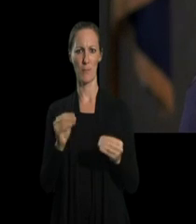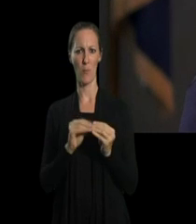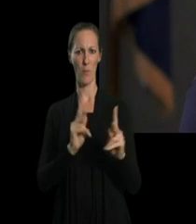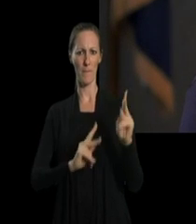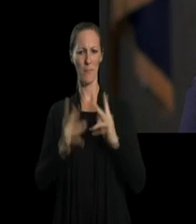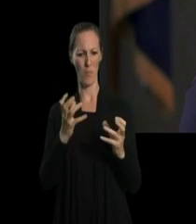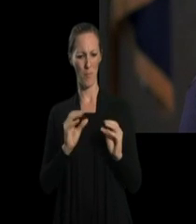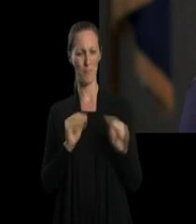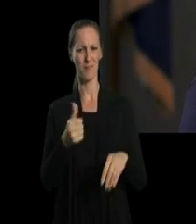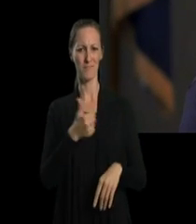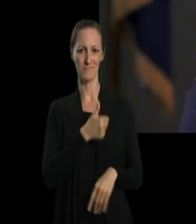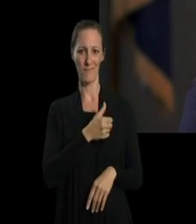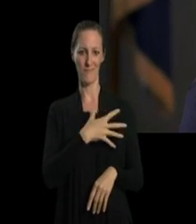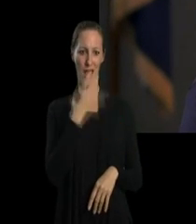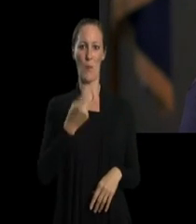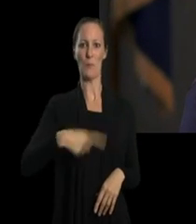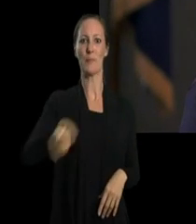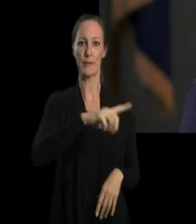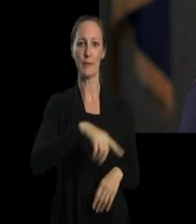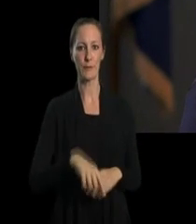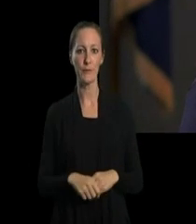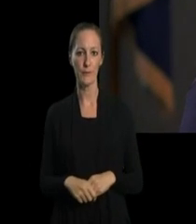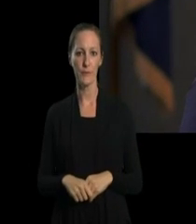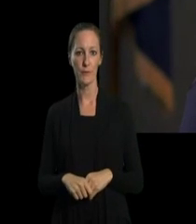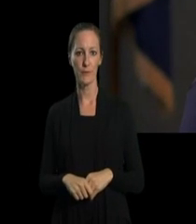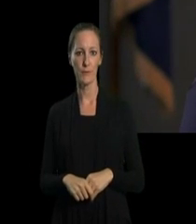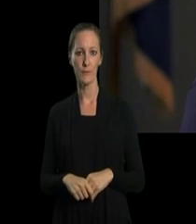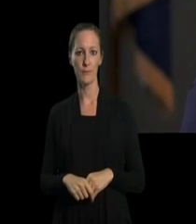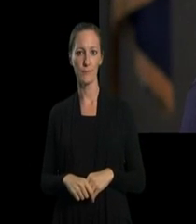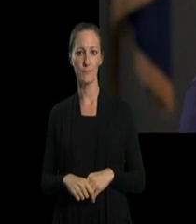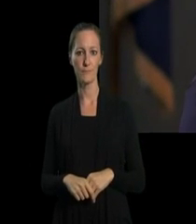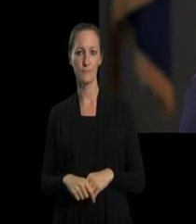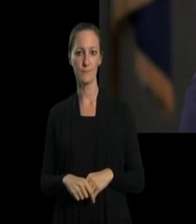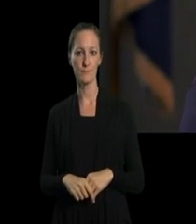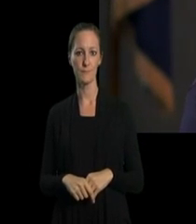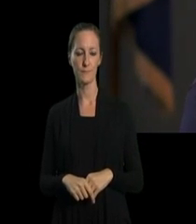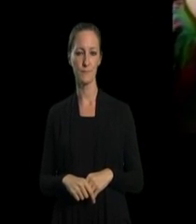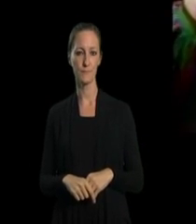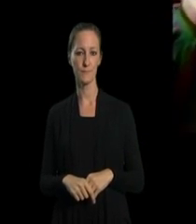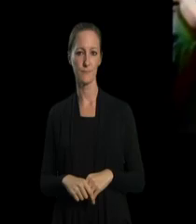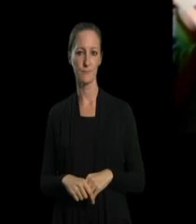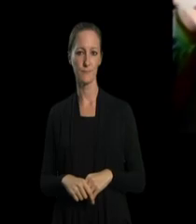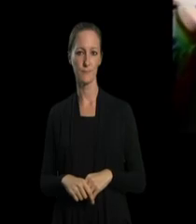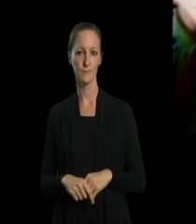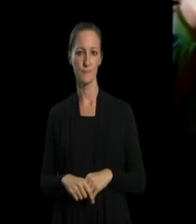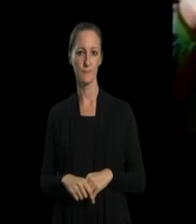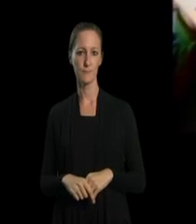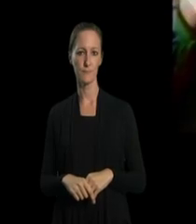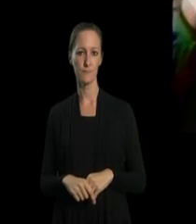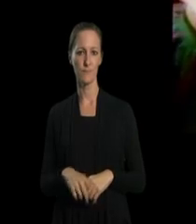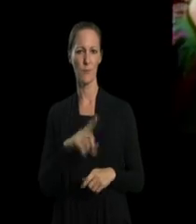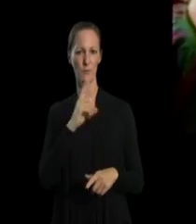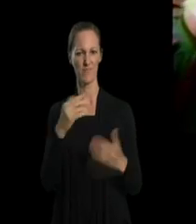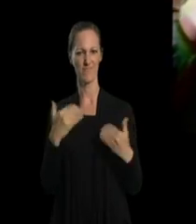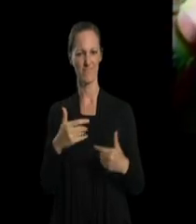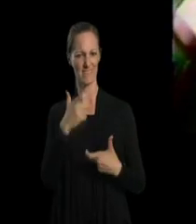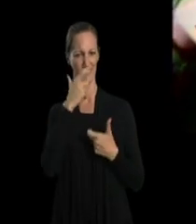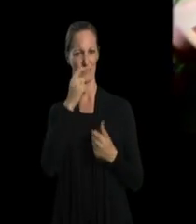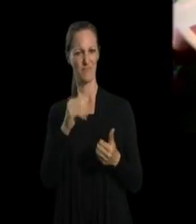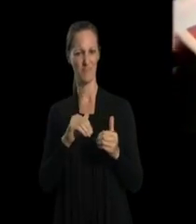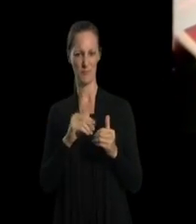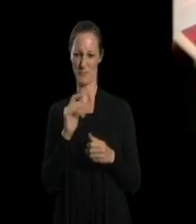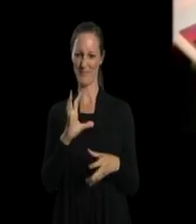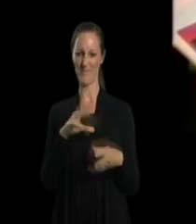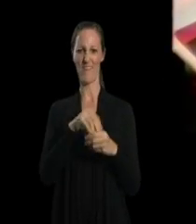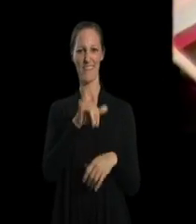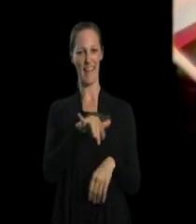more people just wanting to put themselves out there. How interesting it would be